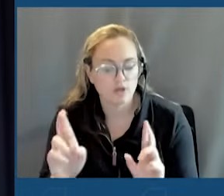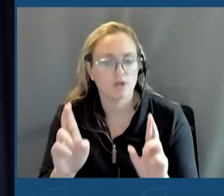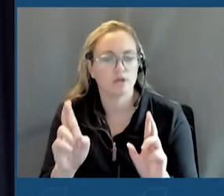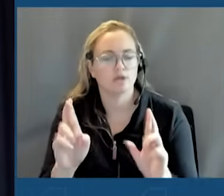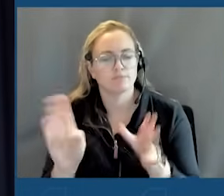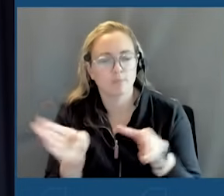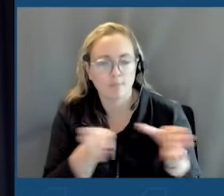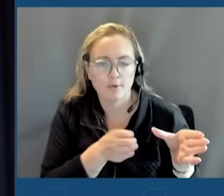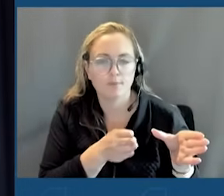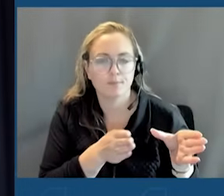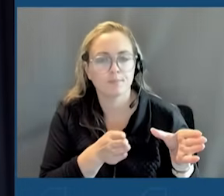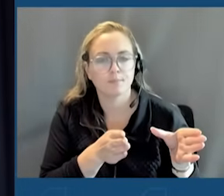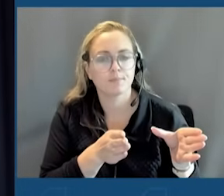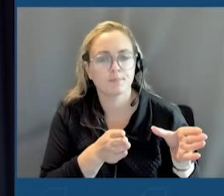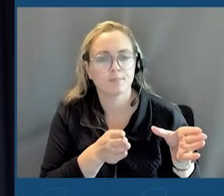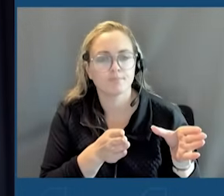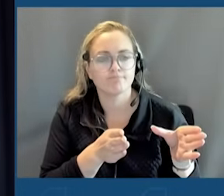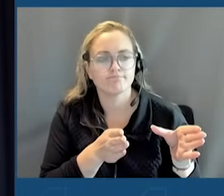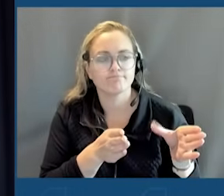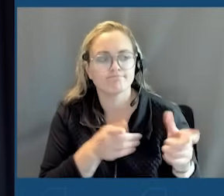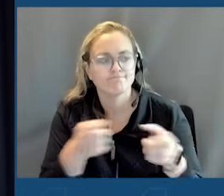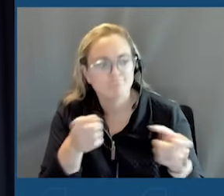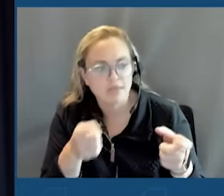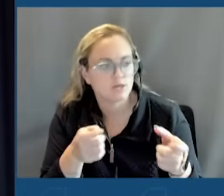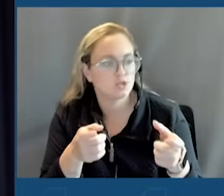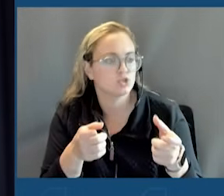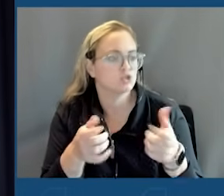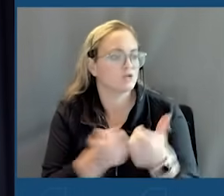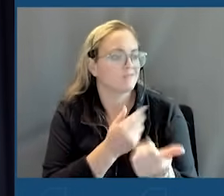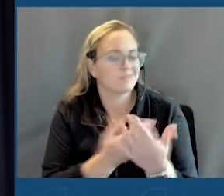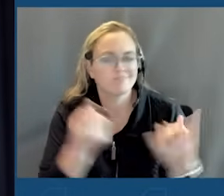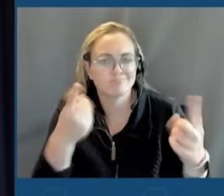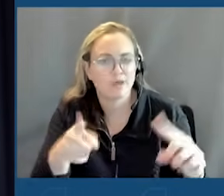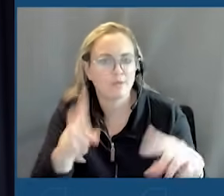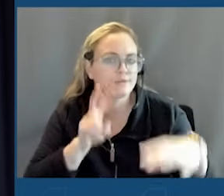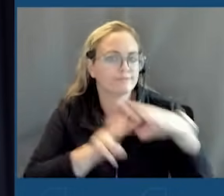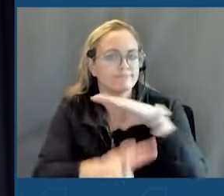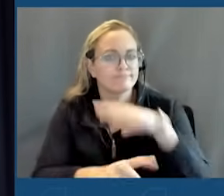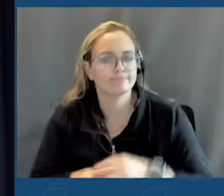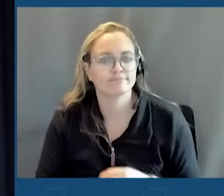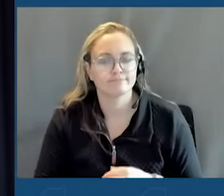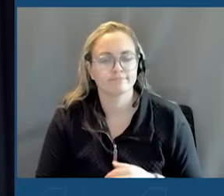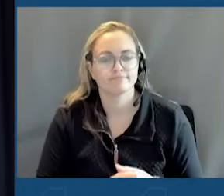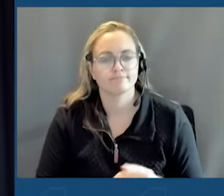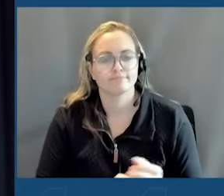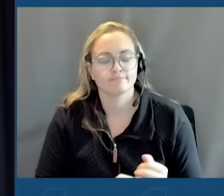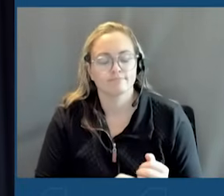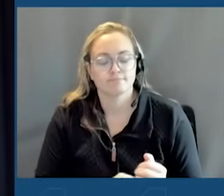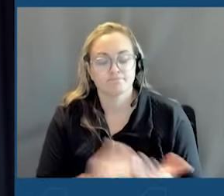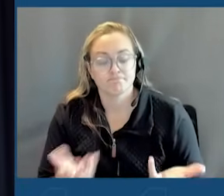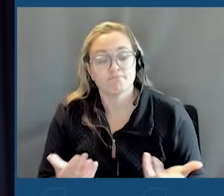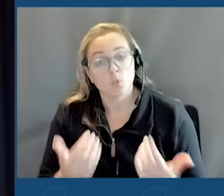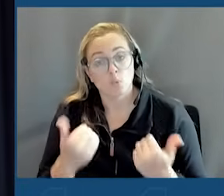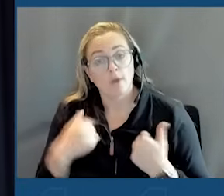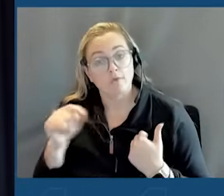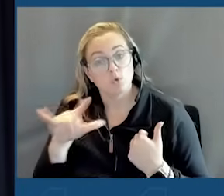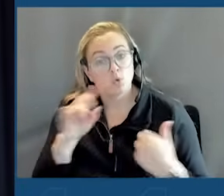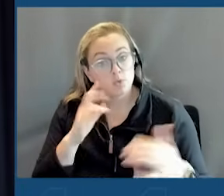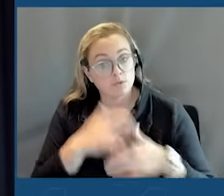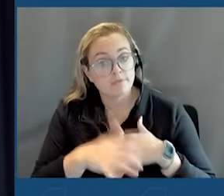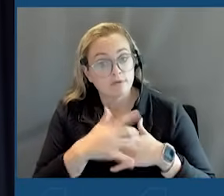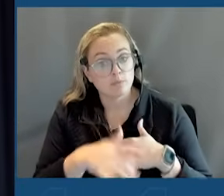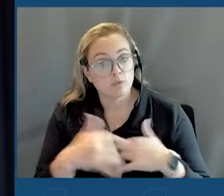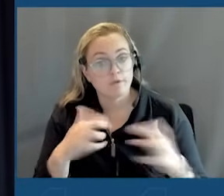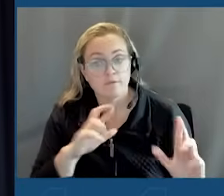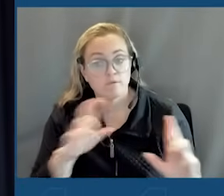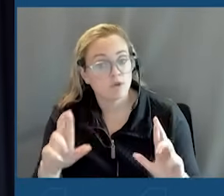prepared and deal with whatever the future brings. And we have the tools to manage the virus